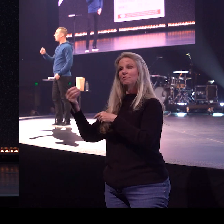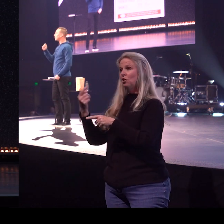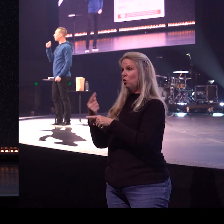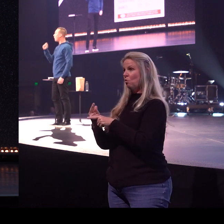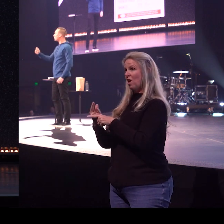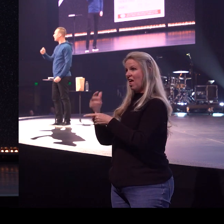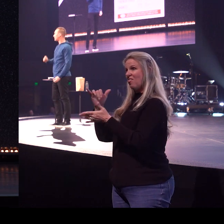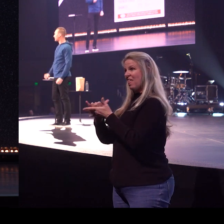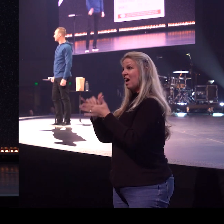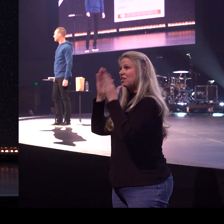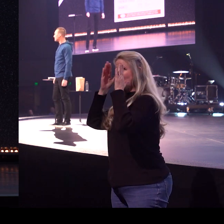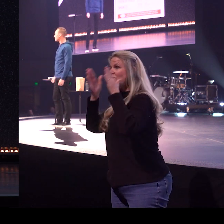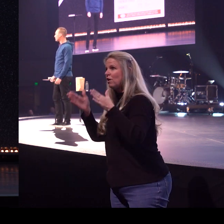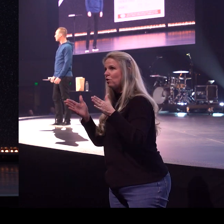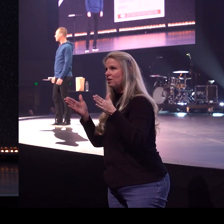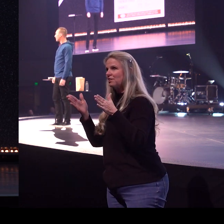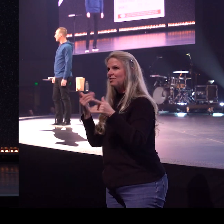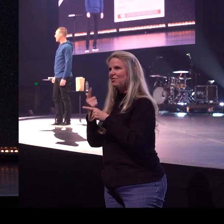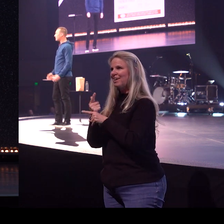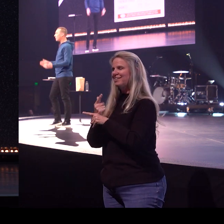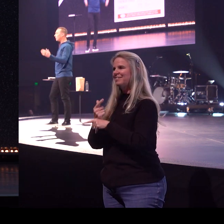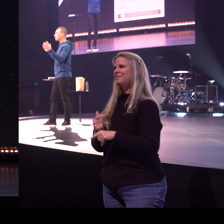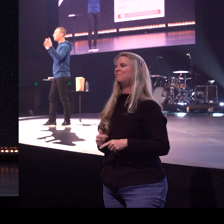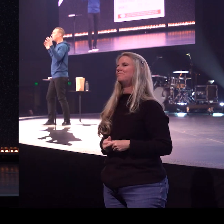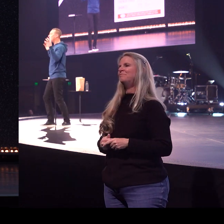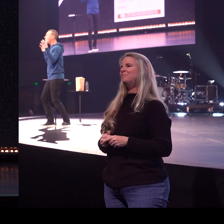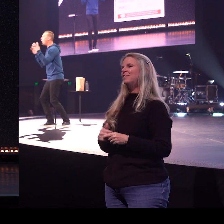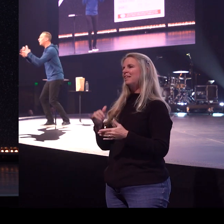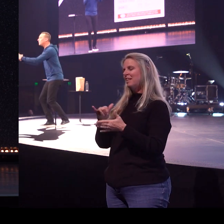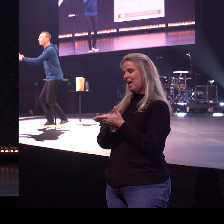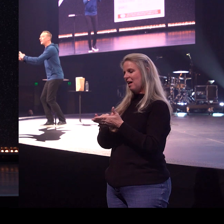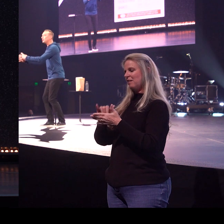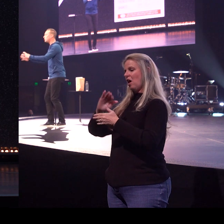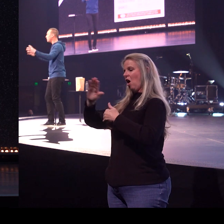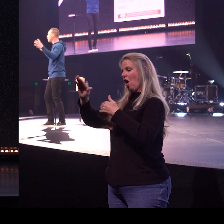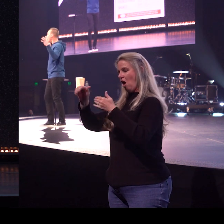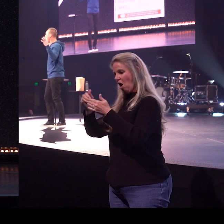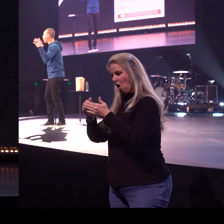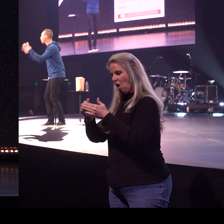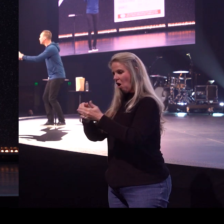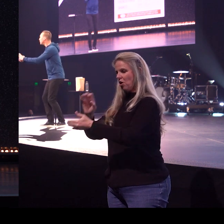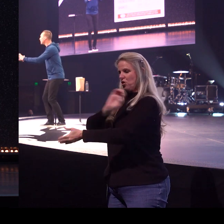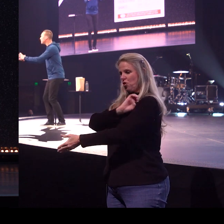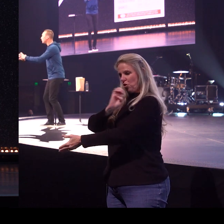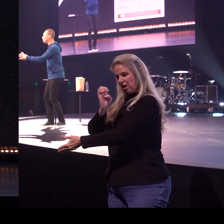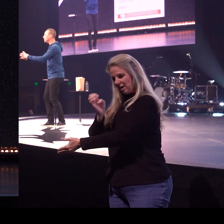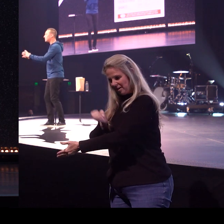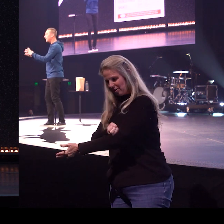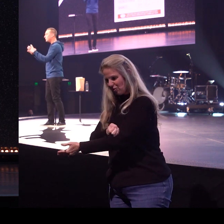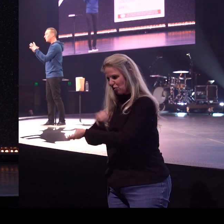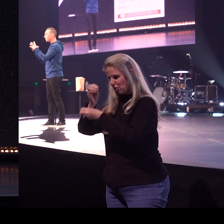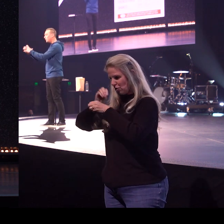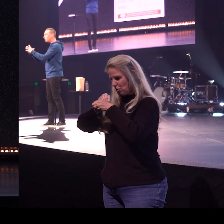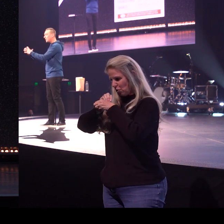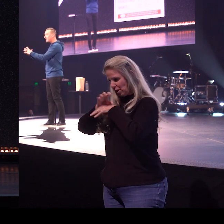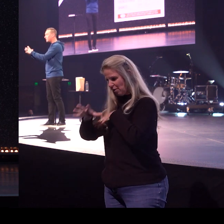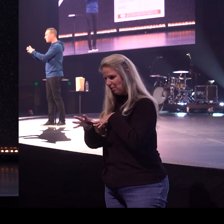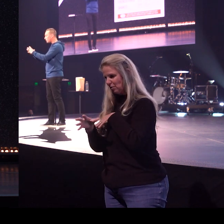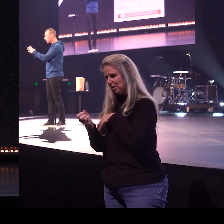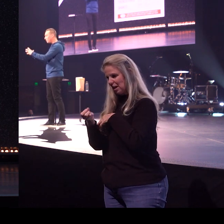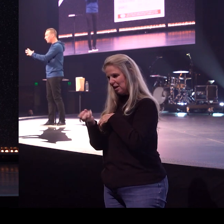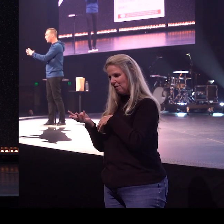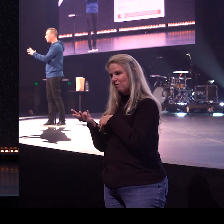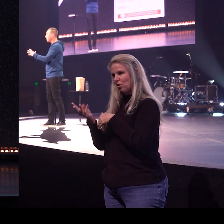That's called focus. That's called putting all of your energy, all of your influence into a few